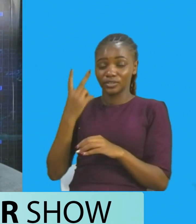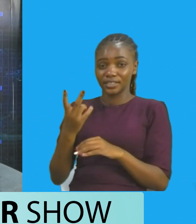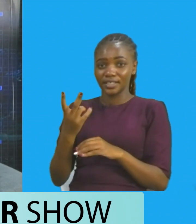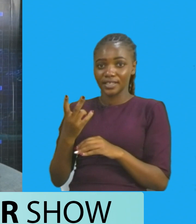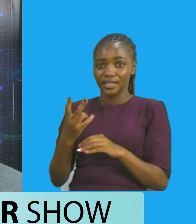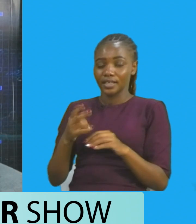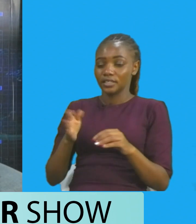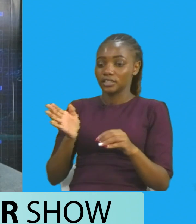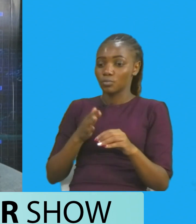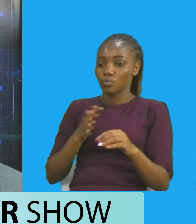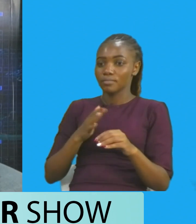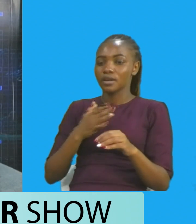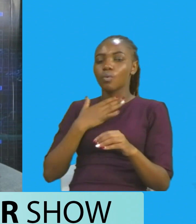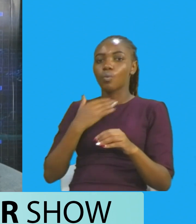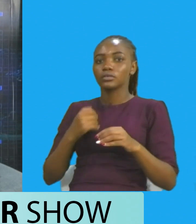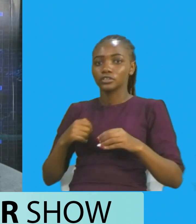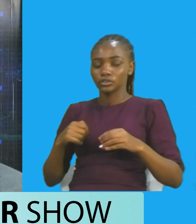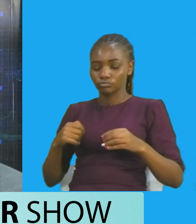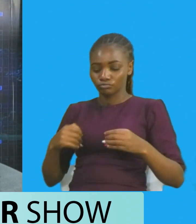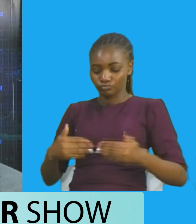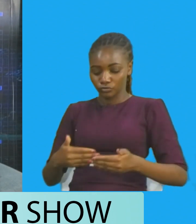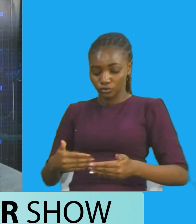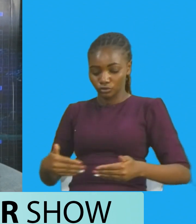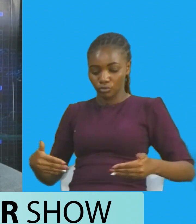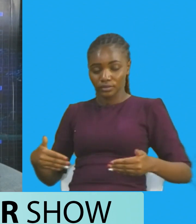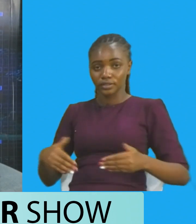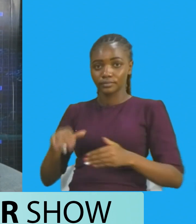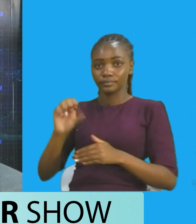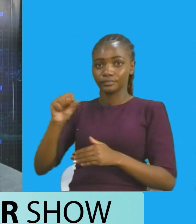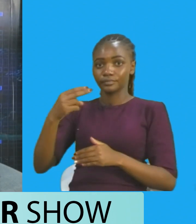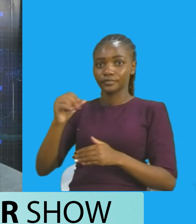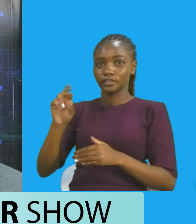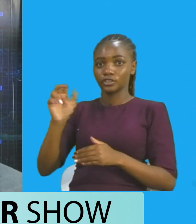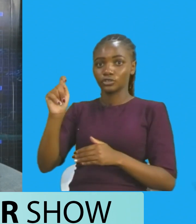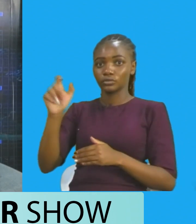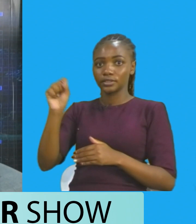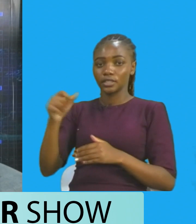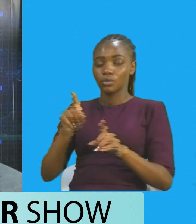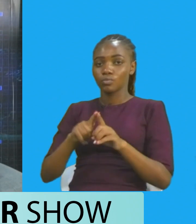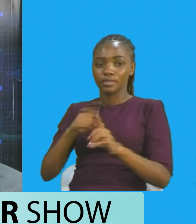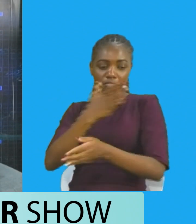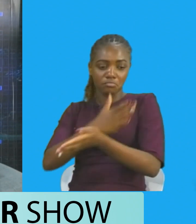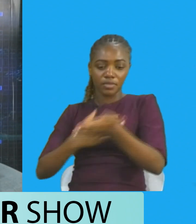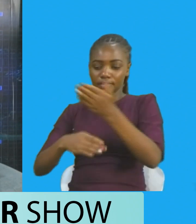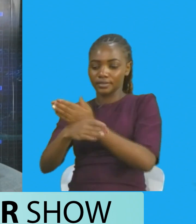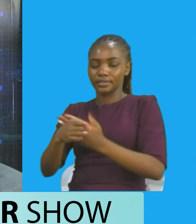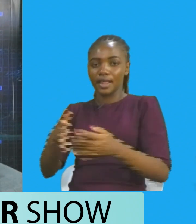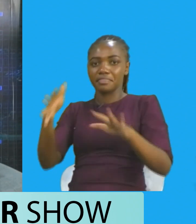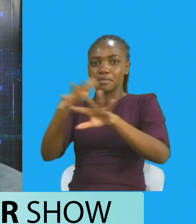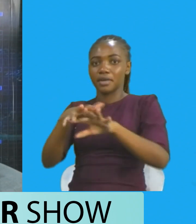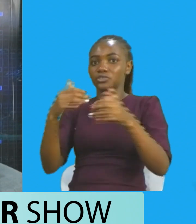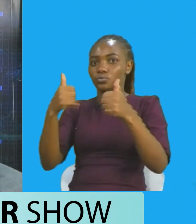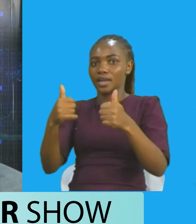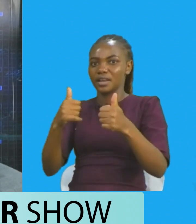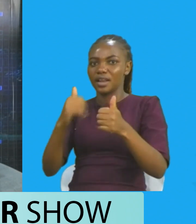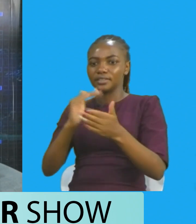can also do shorts in terms of suits, because I've seen shorts with blazers, which they go to events and parties